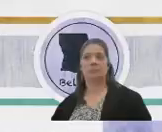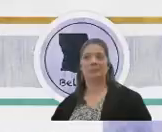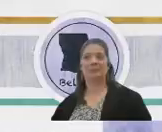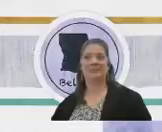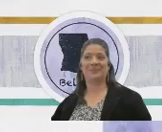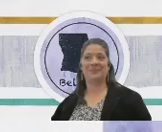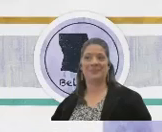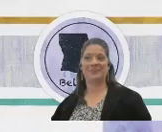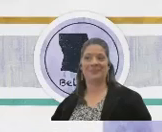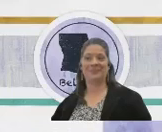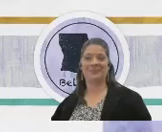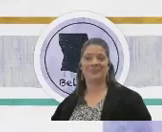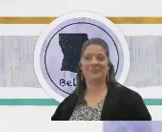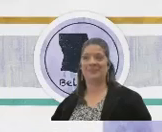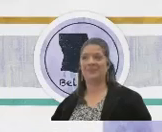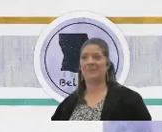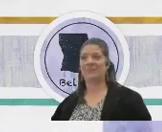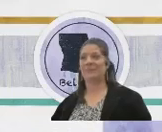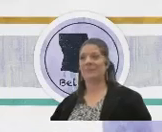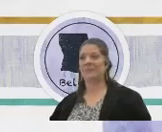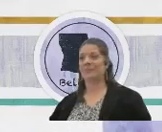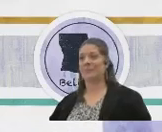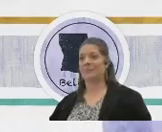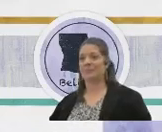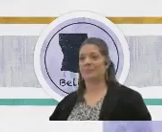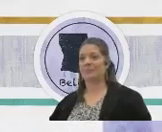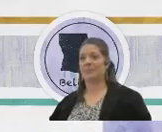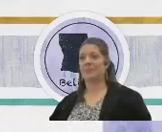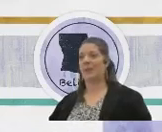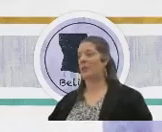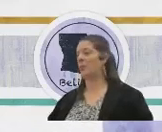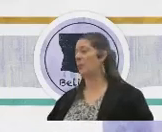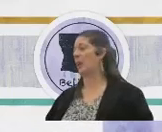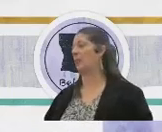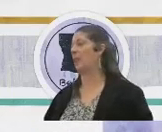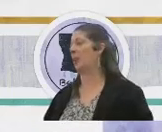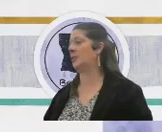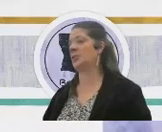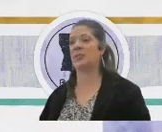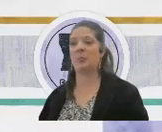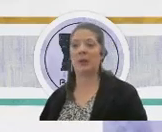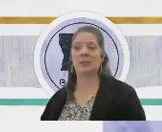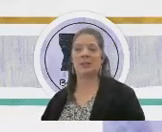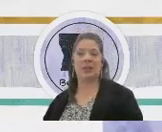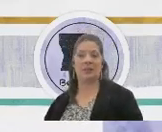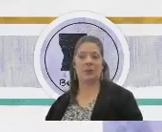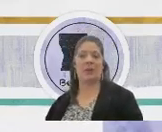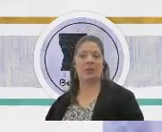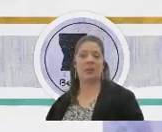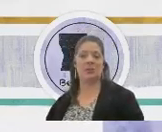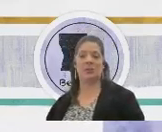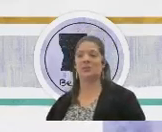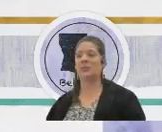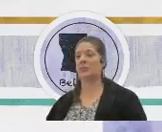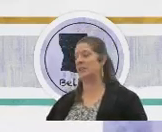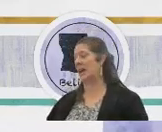reach out and thank you for joining us today. We'll hang on the line for just a few minutes. If any of you have